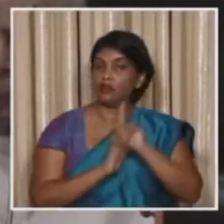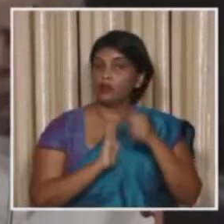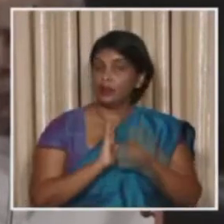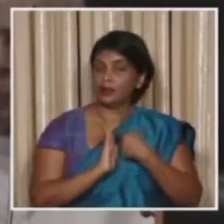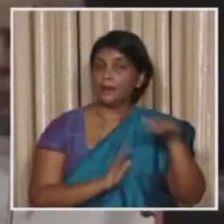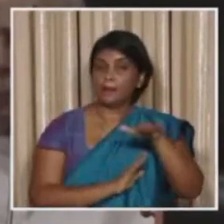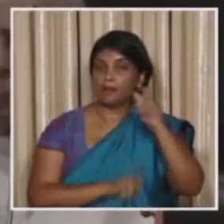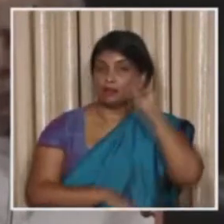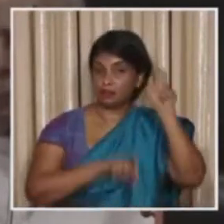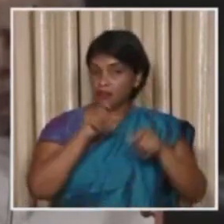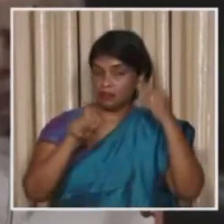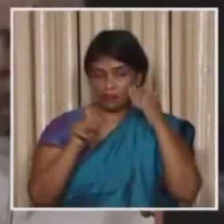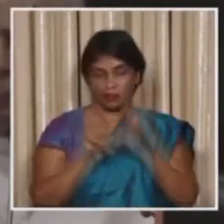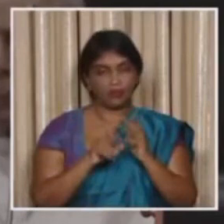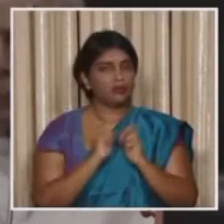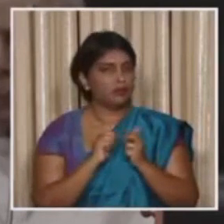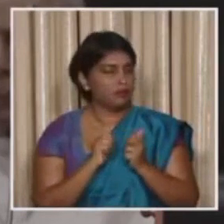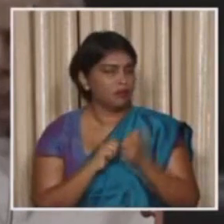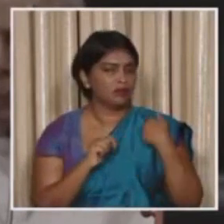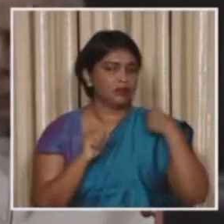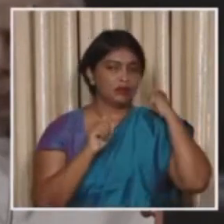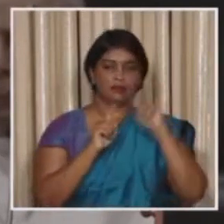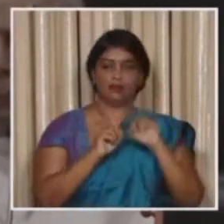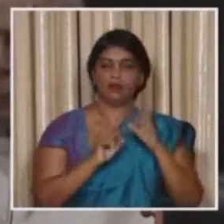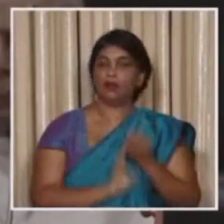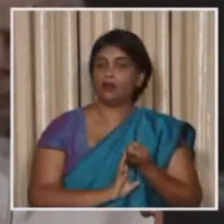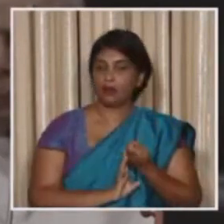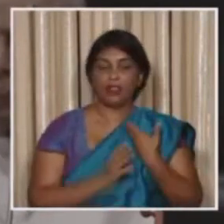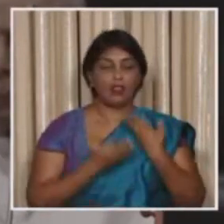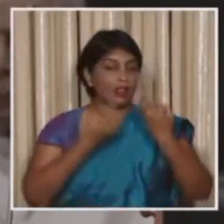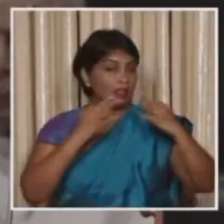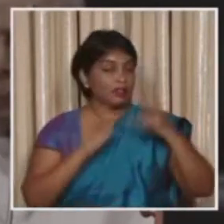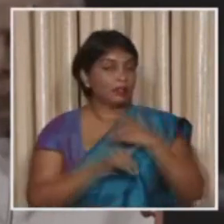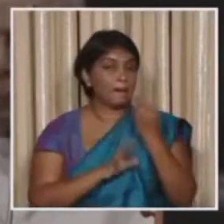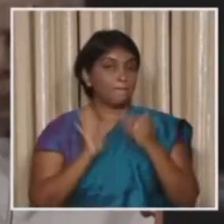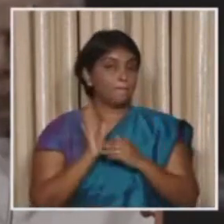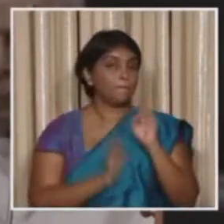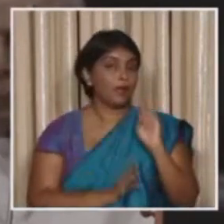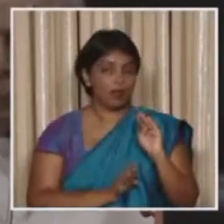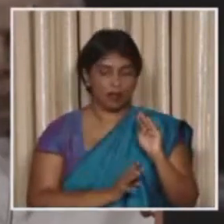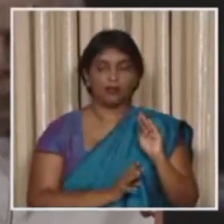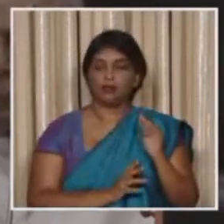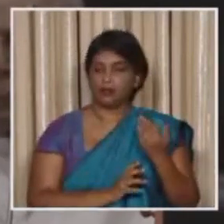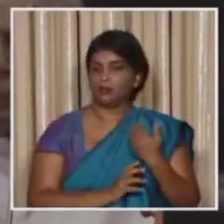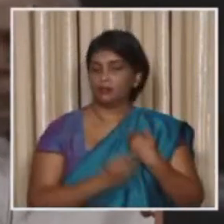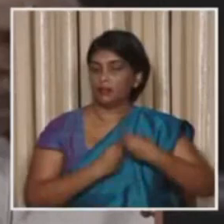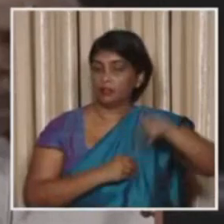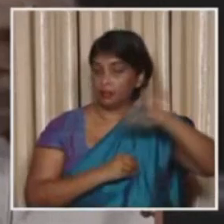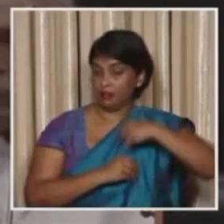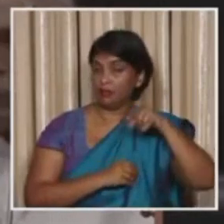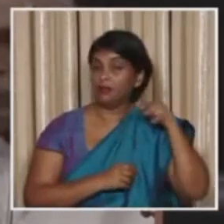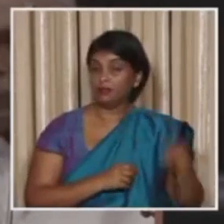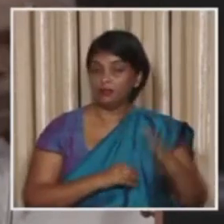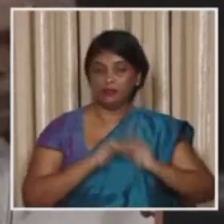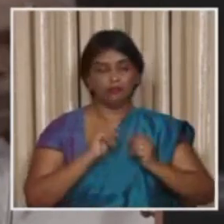conflict amounting to rupees 40 million as at July 2023. The process is continuing. Office